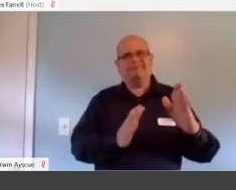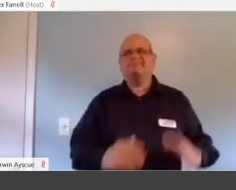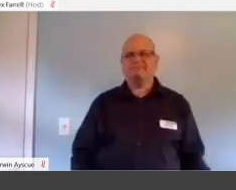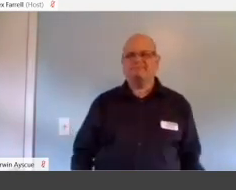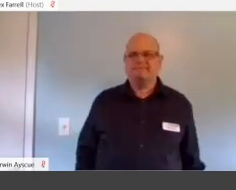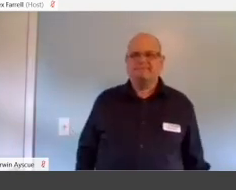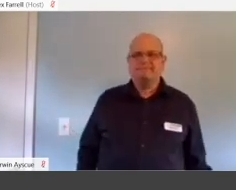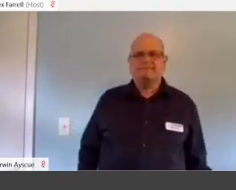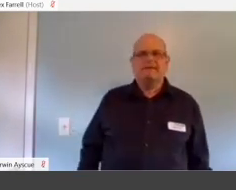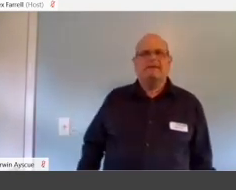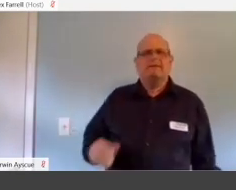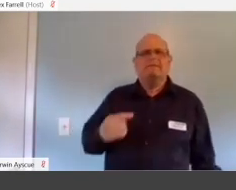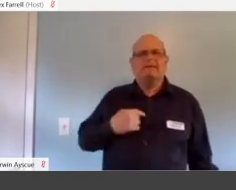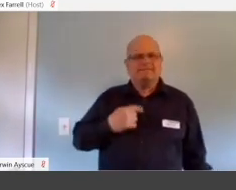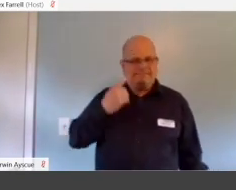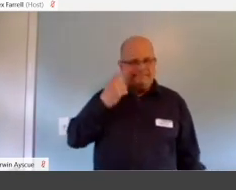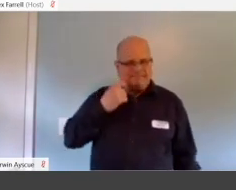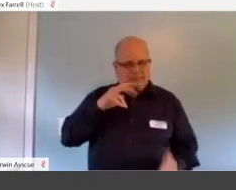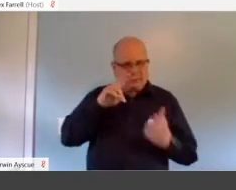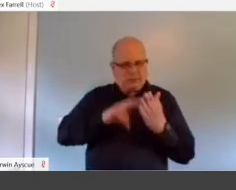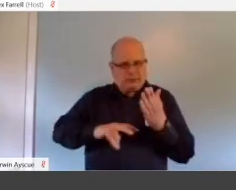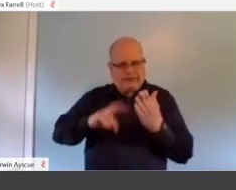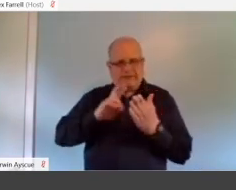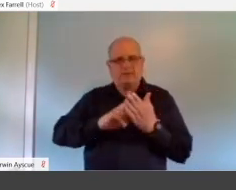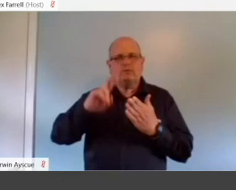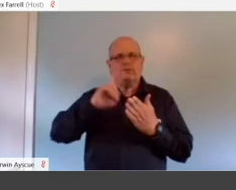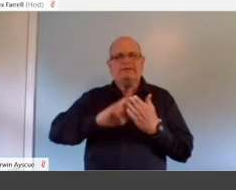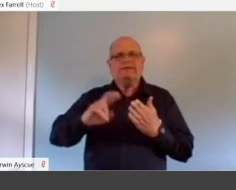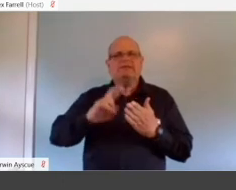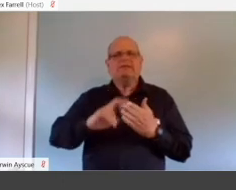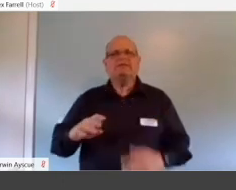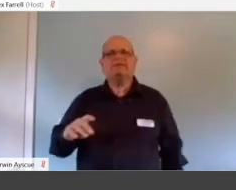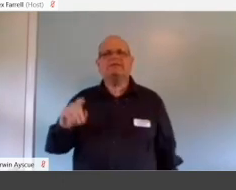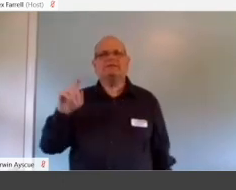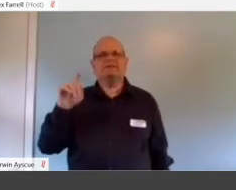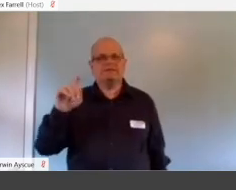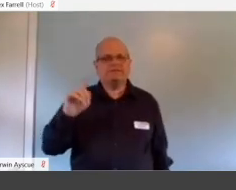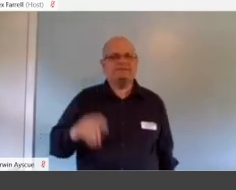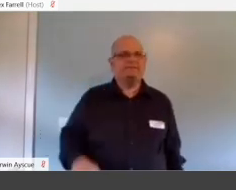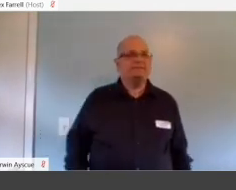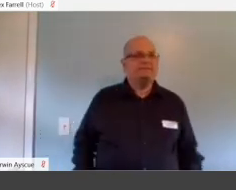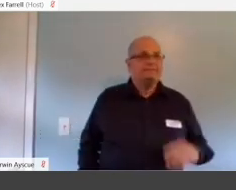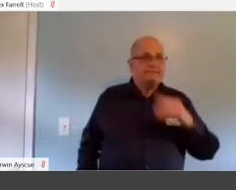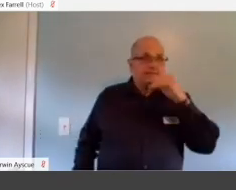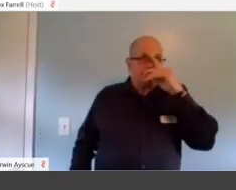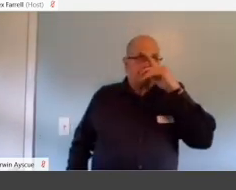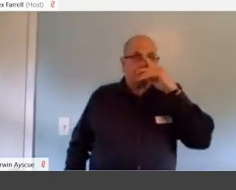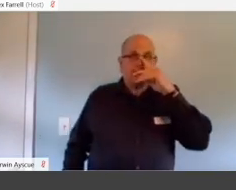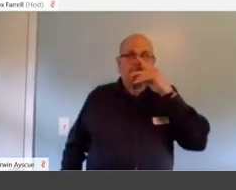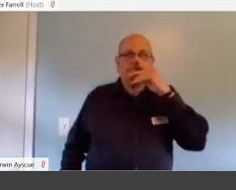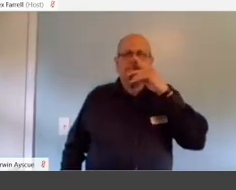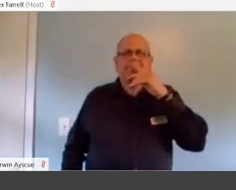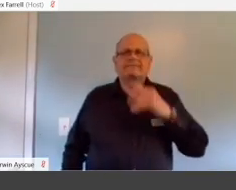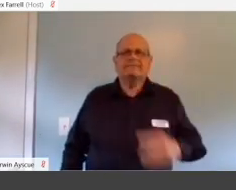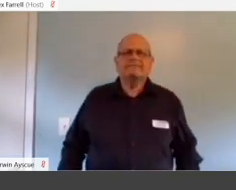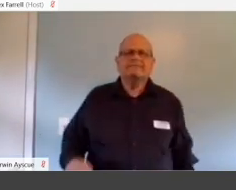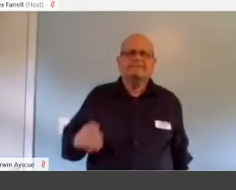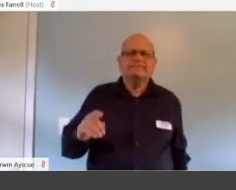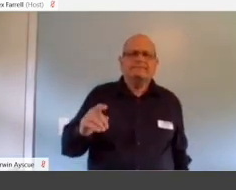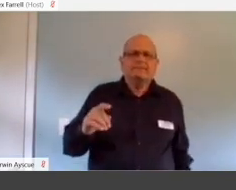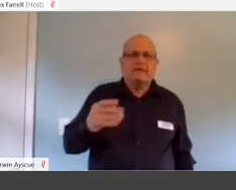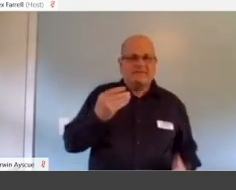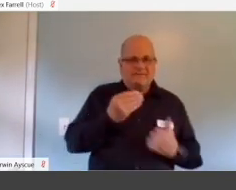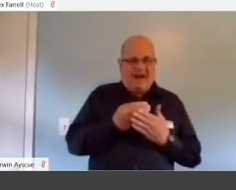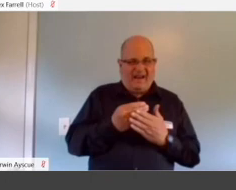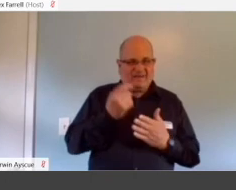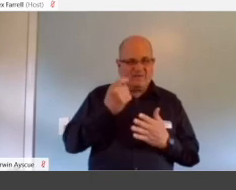was reading some research, and I'll see if I can get this on our notes for later, that address like the financial cost,